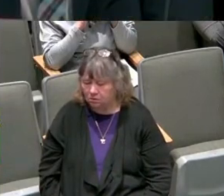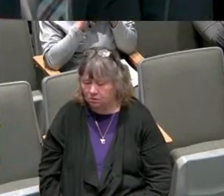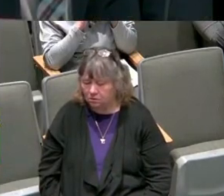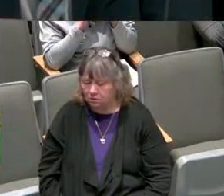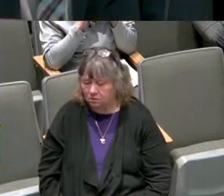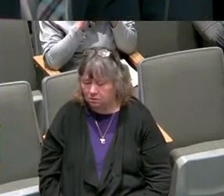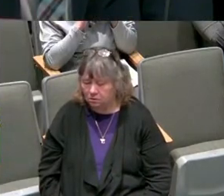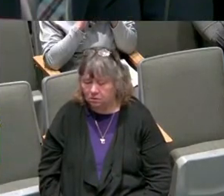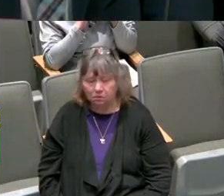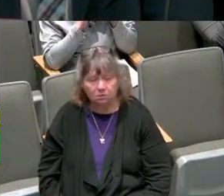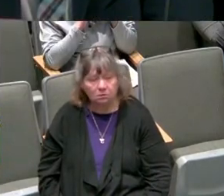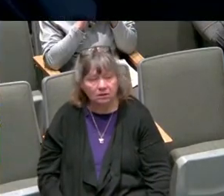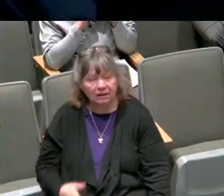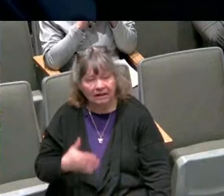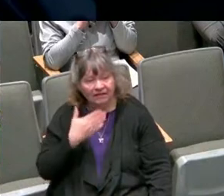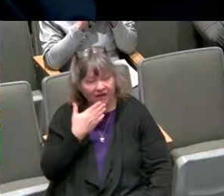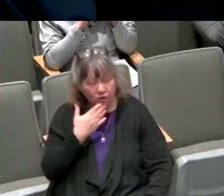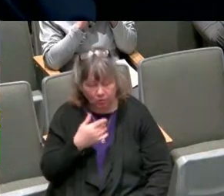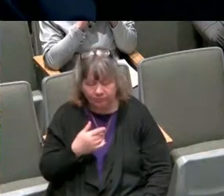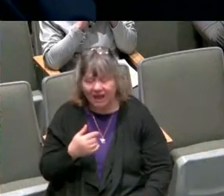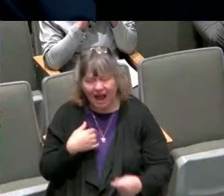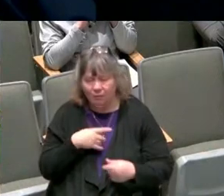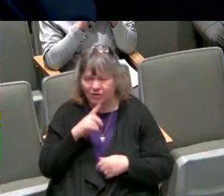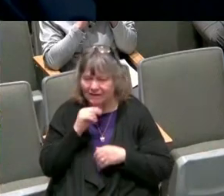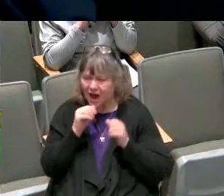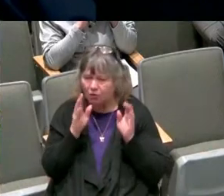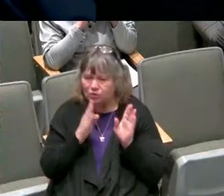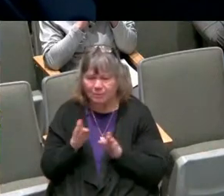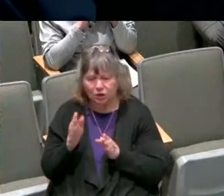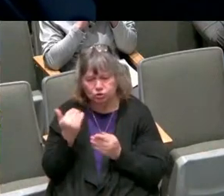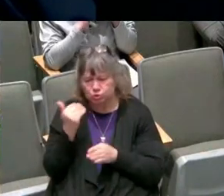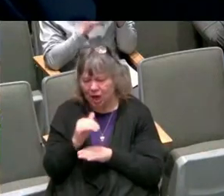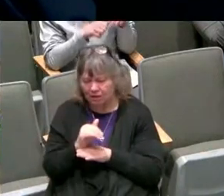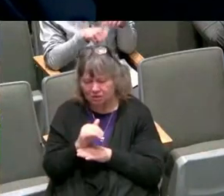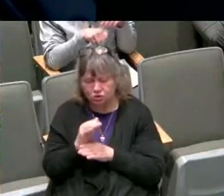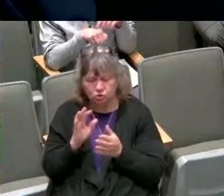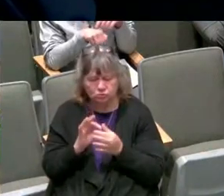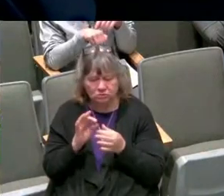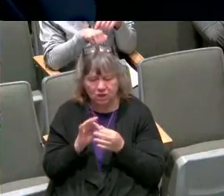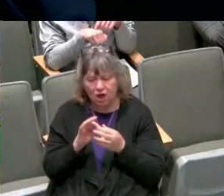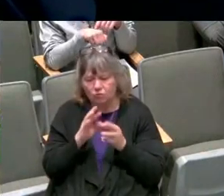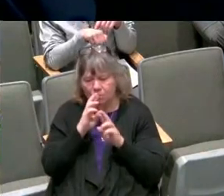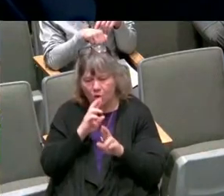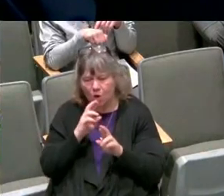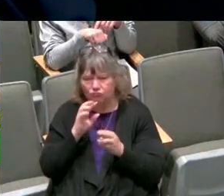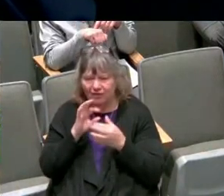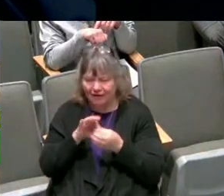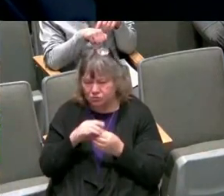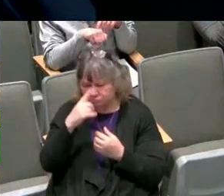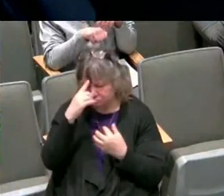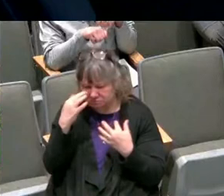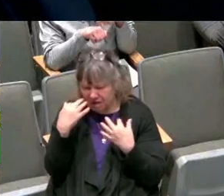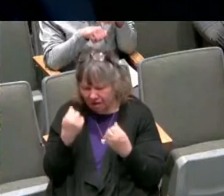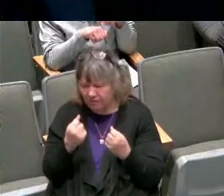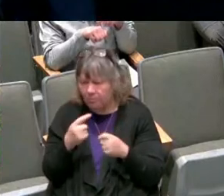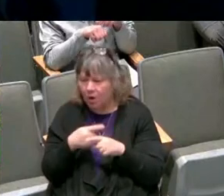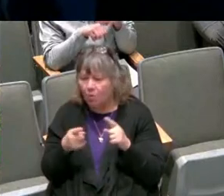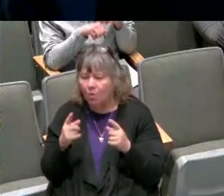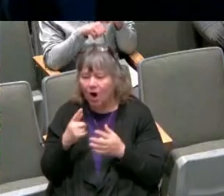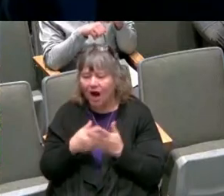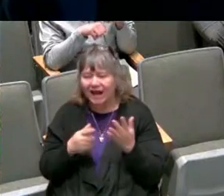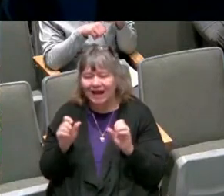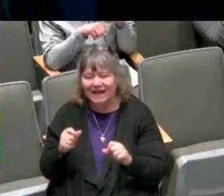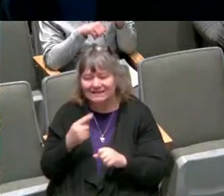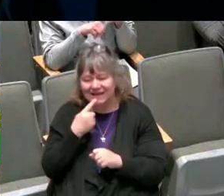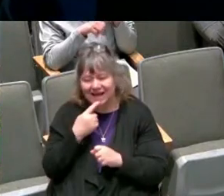thank you for the question so I'm really not prepared tonight to deliver sort of a report on that but what I can say is